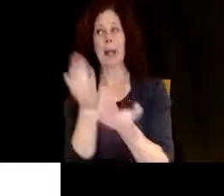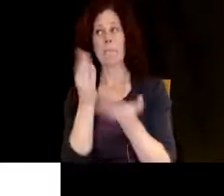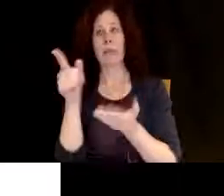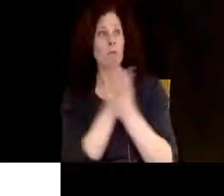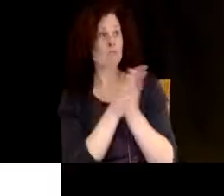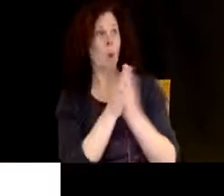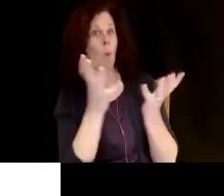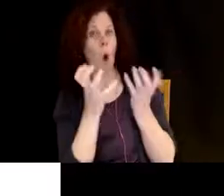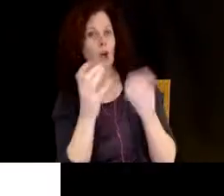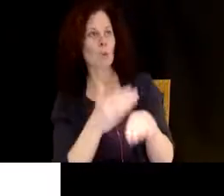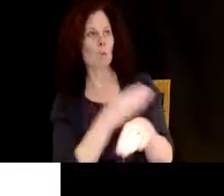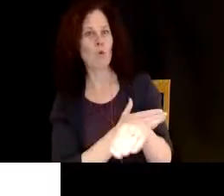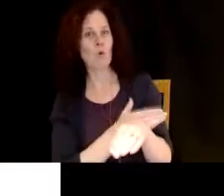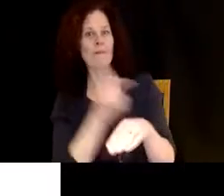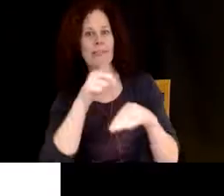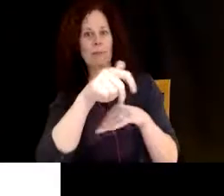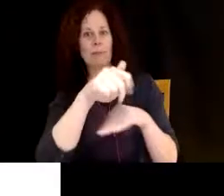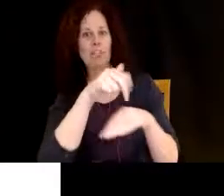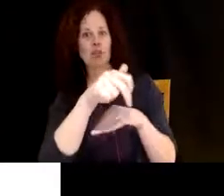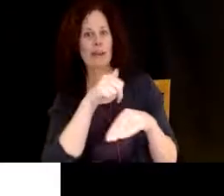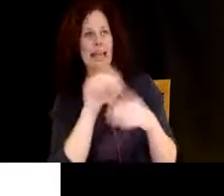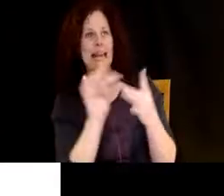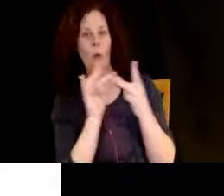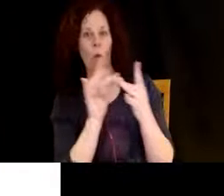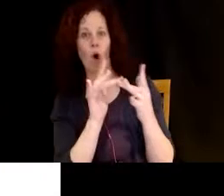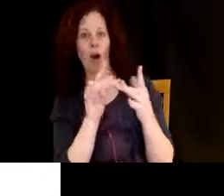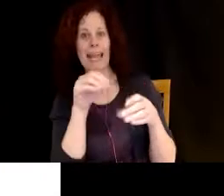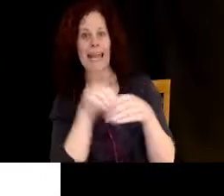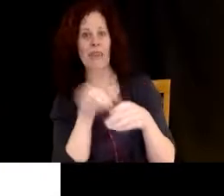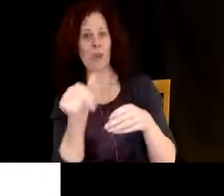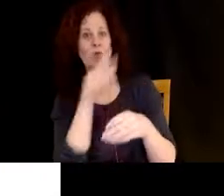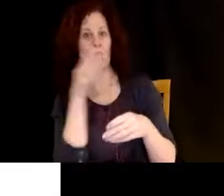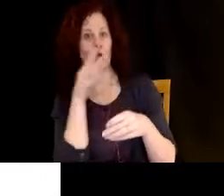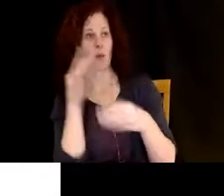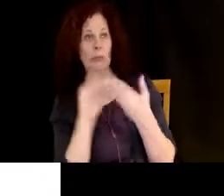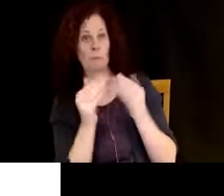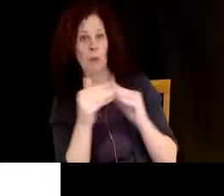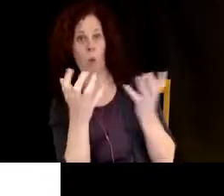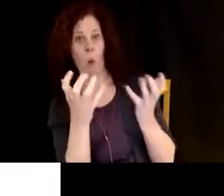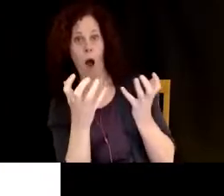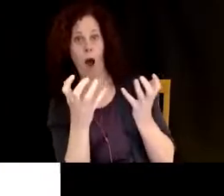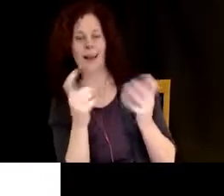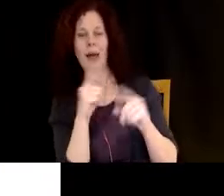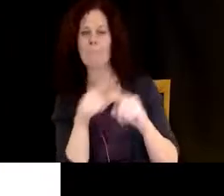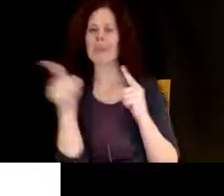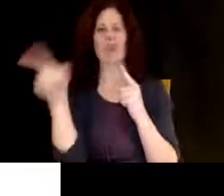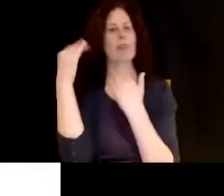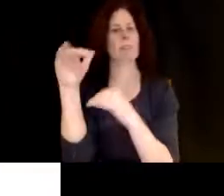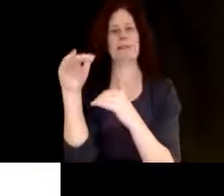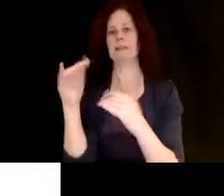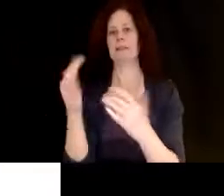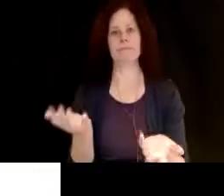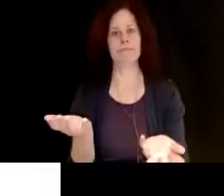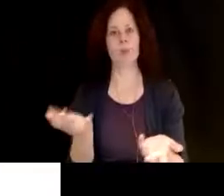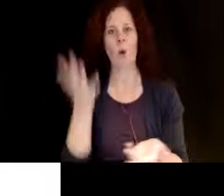change the pedestrian infrastructure networks in the communities they serve, they're limited in doing so because that's not where